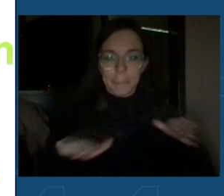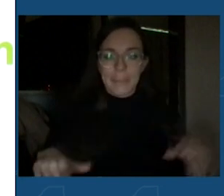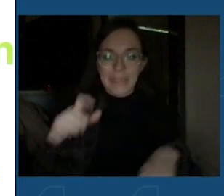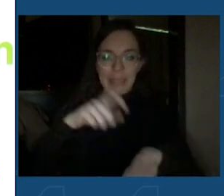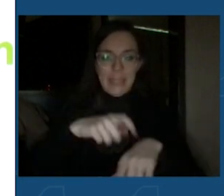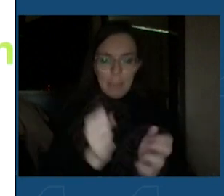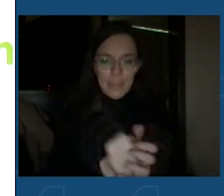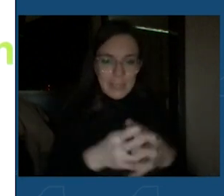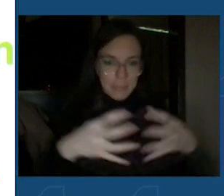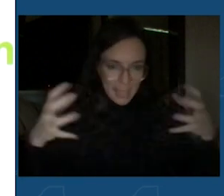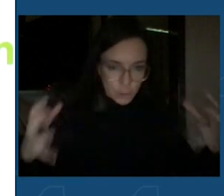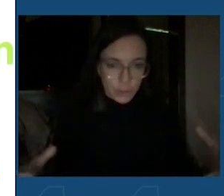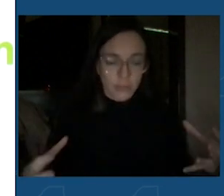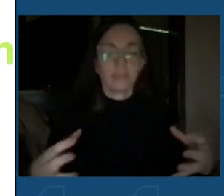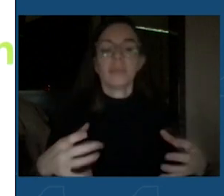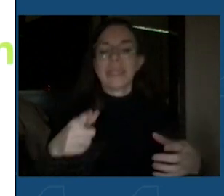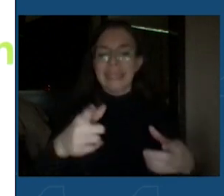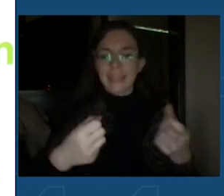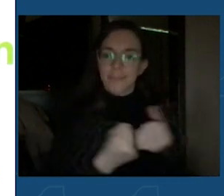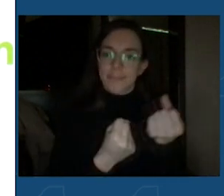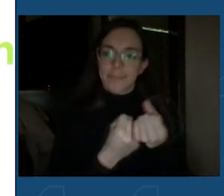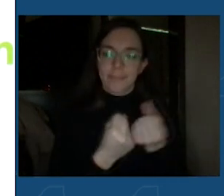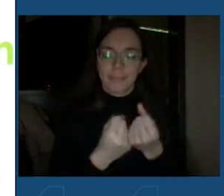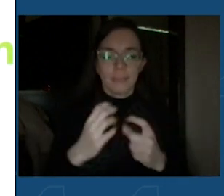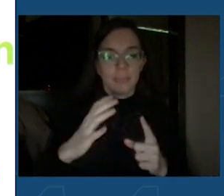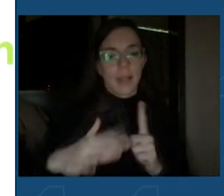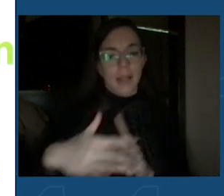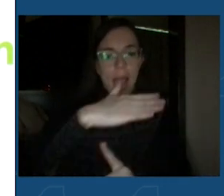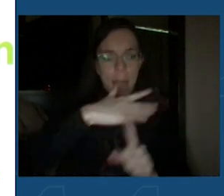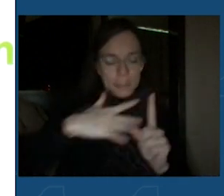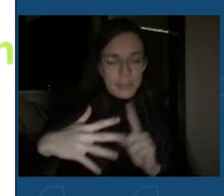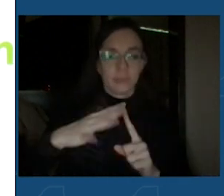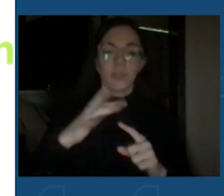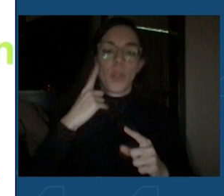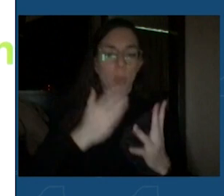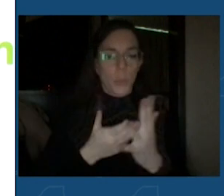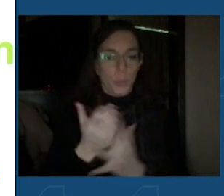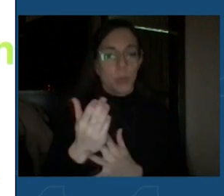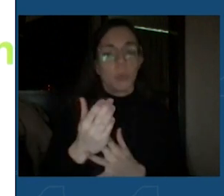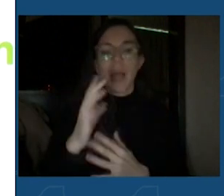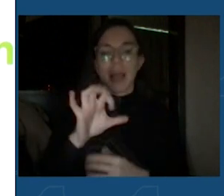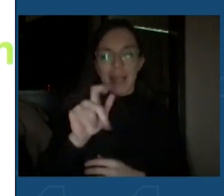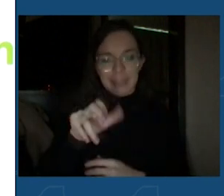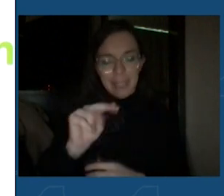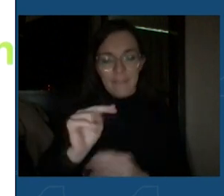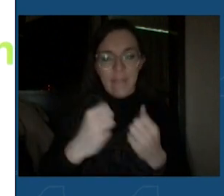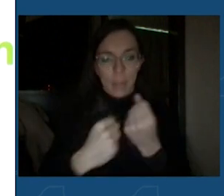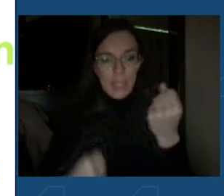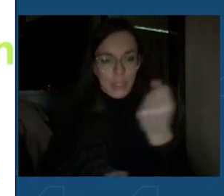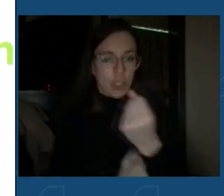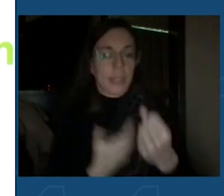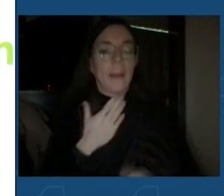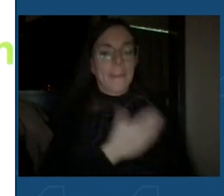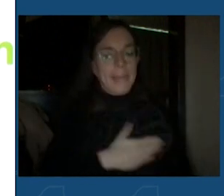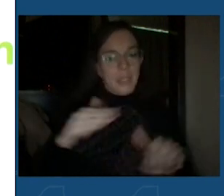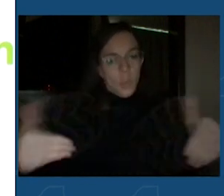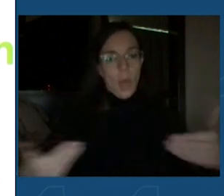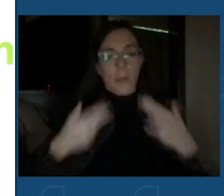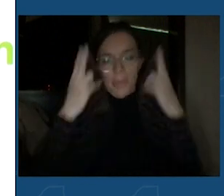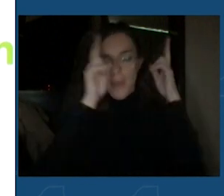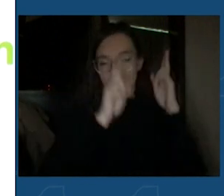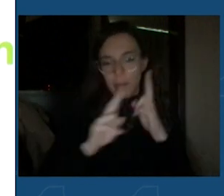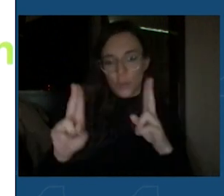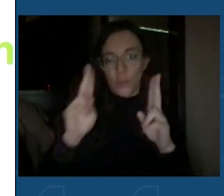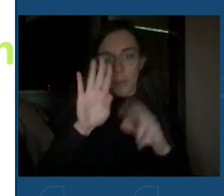and humanitarian causes through his organization, the Clinton Foundation. Please welcome the Honorable Bill Clinton, the 42nd President